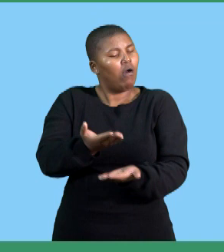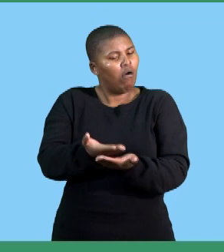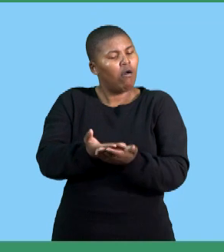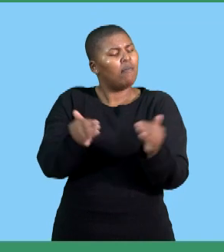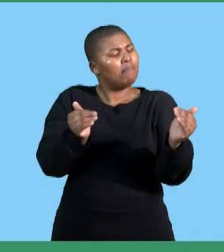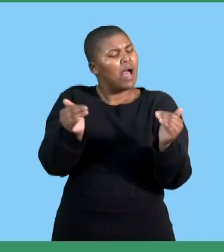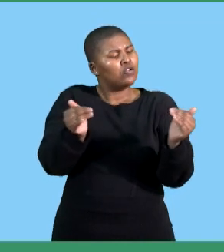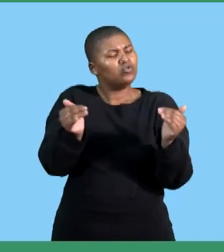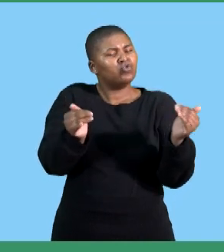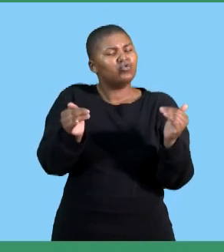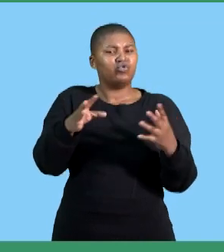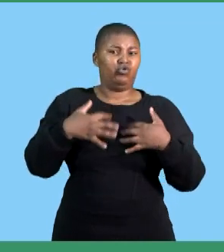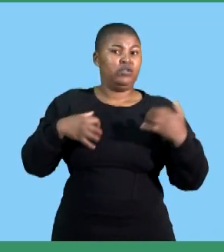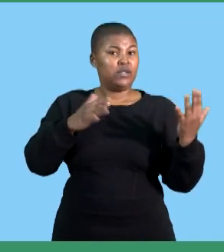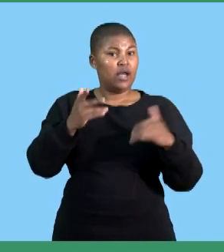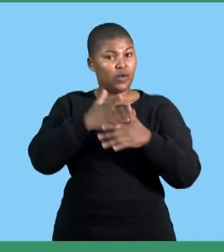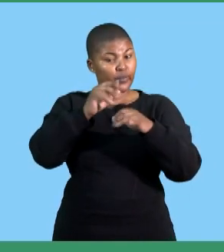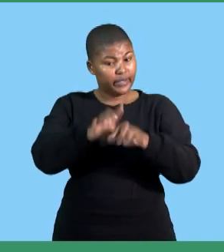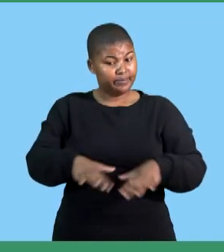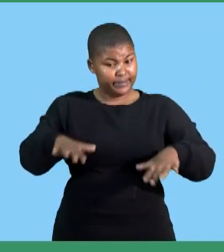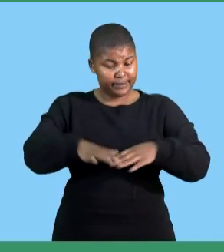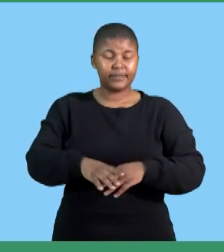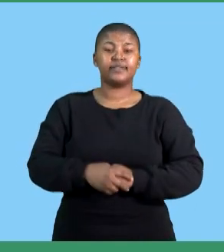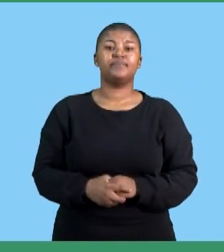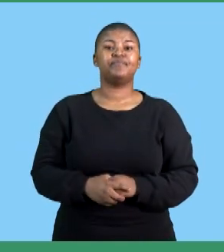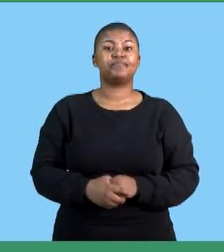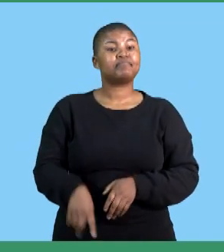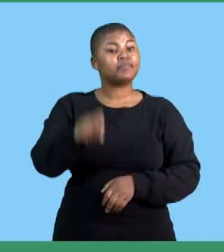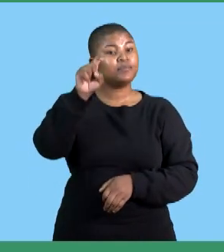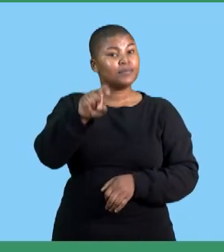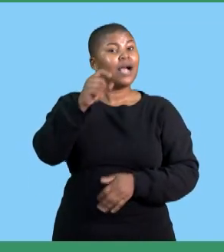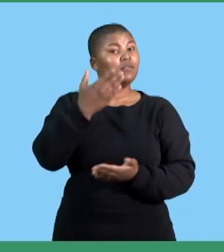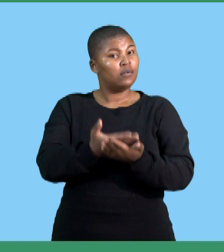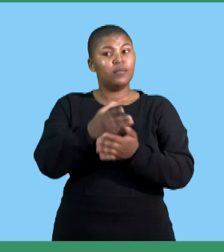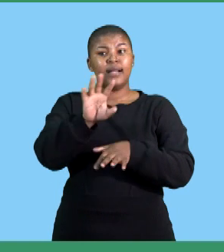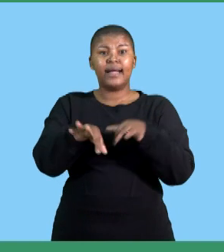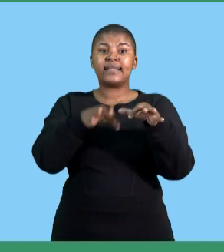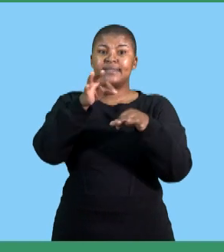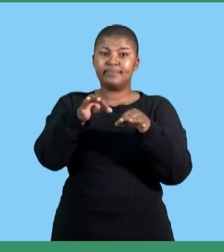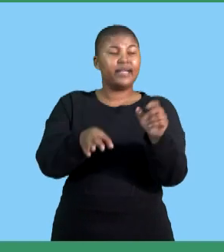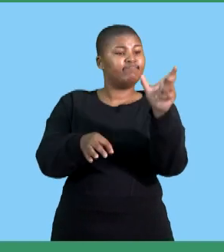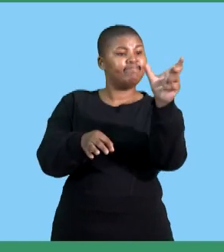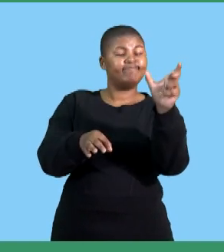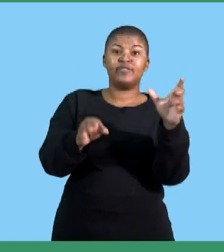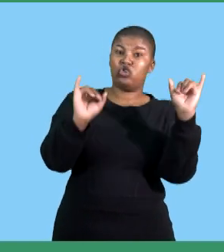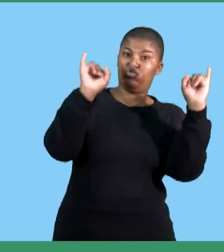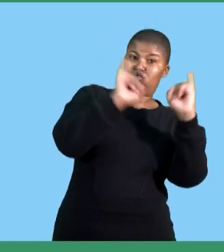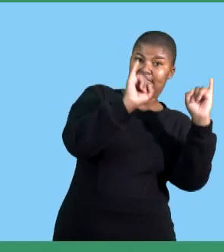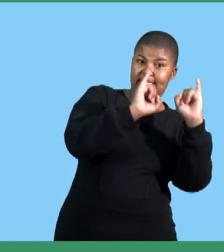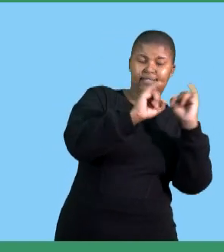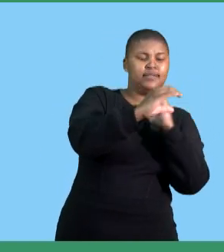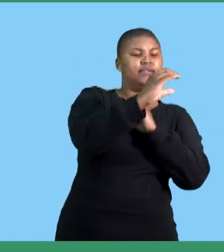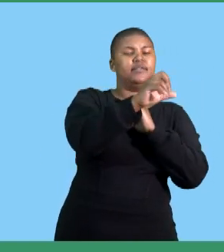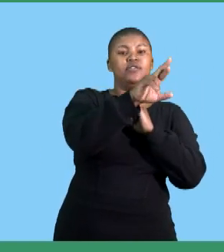stress in the workplace. And then you must be able to define the term